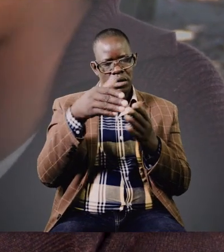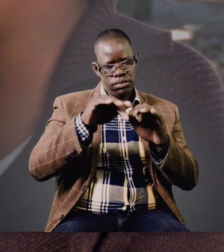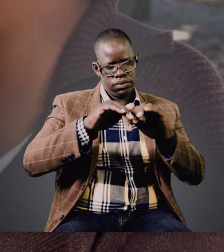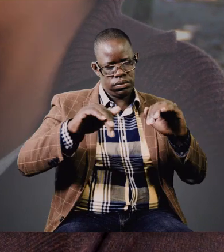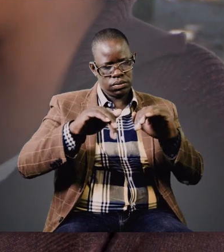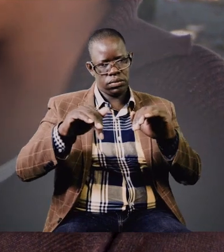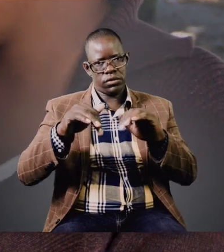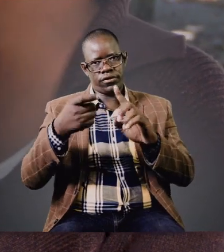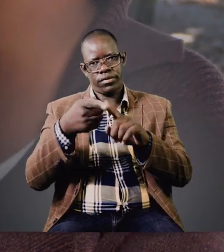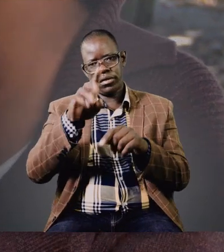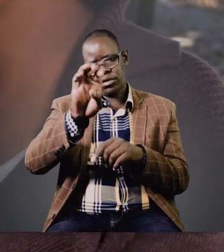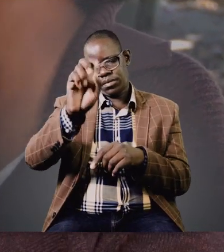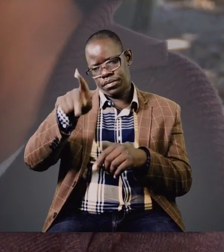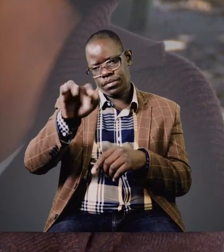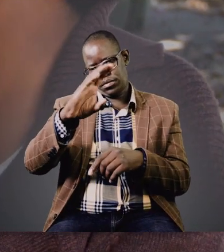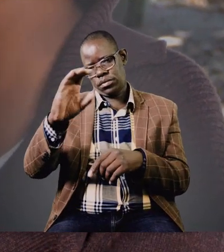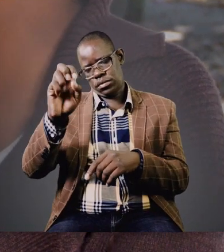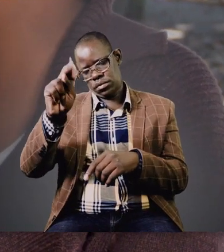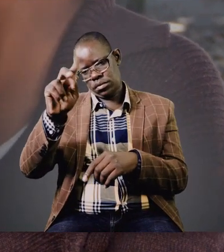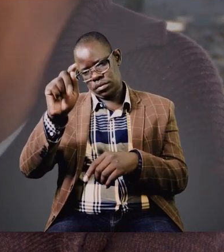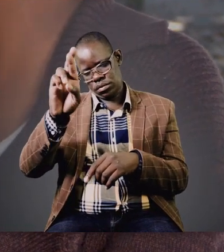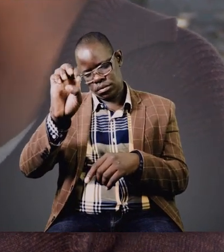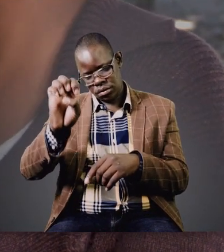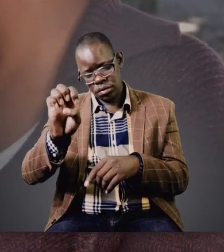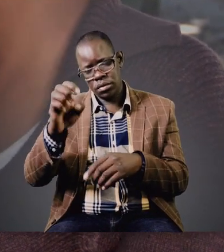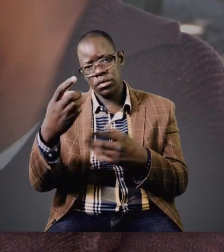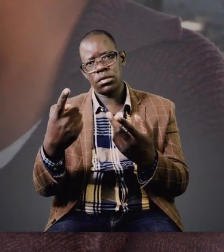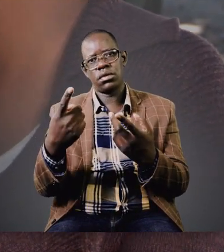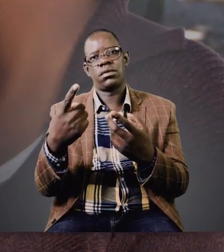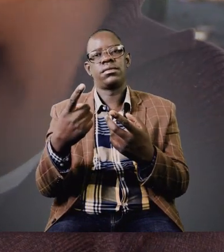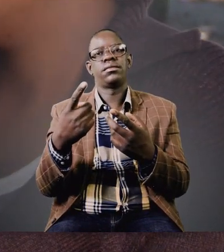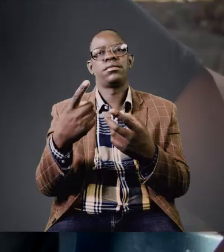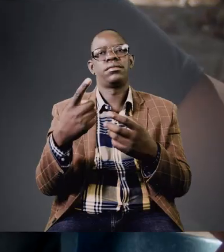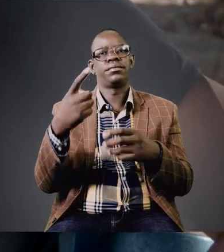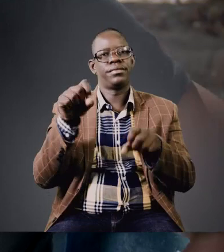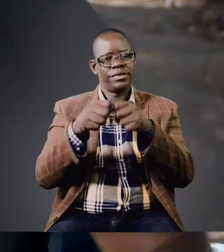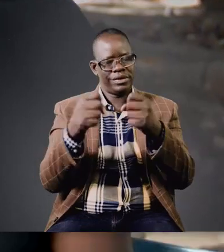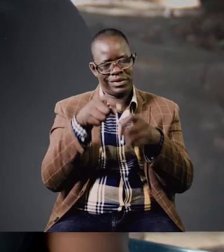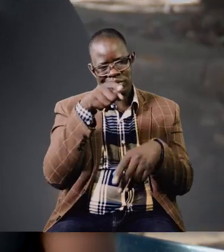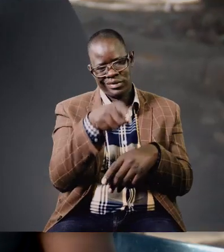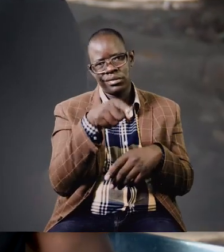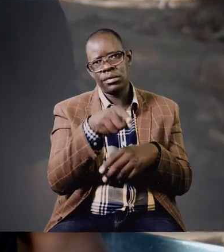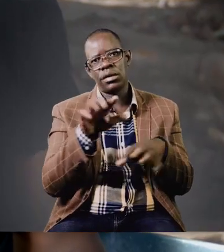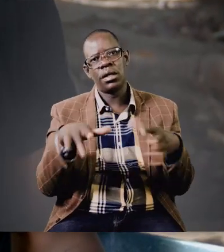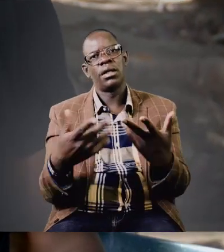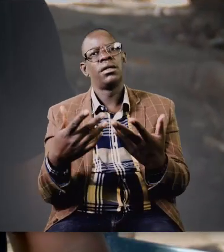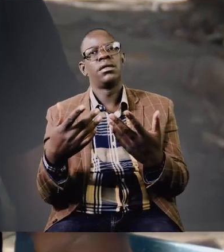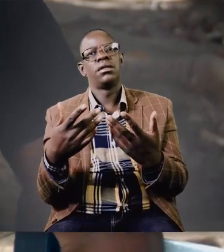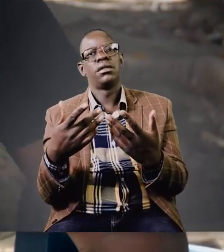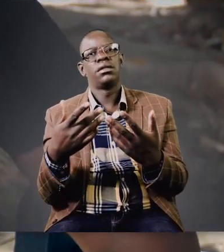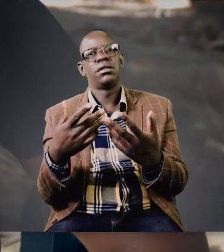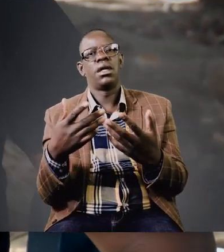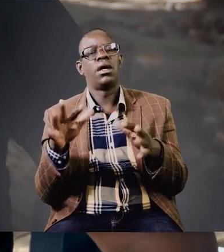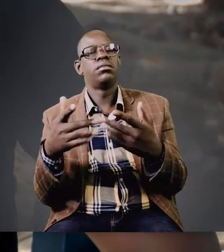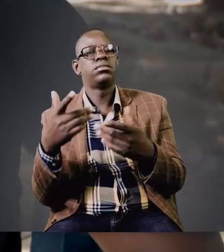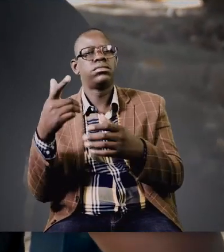away from the epicenter. Yeah. And that is where the most damage is done, at the epicenter. But tell me something. Then how strong will this be on a Richter